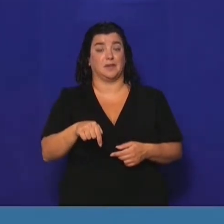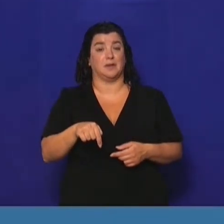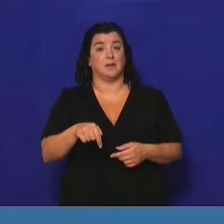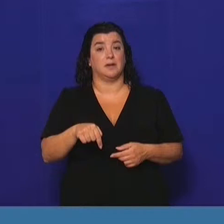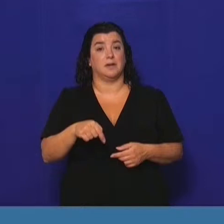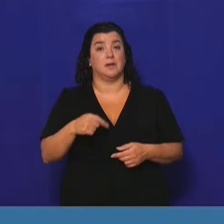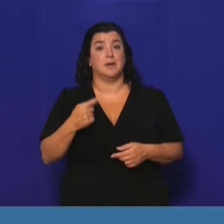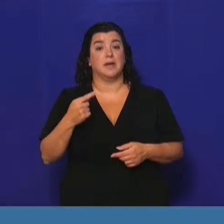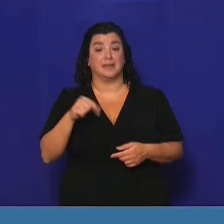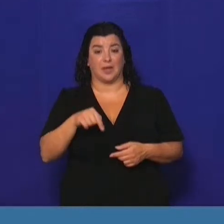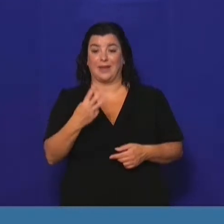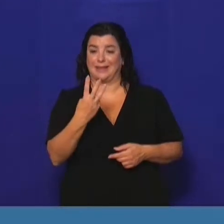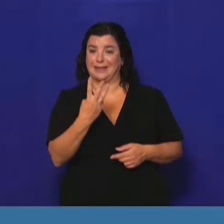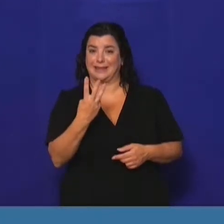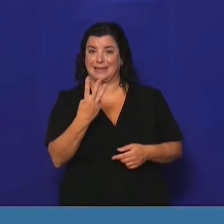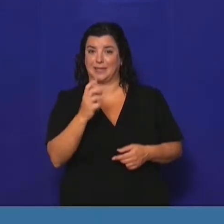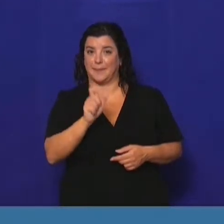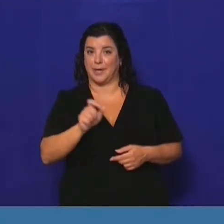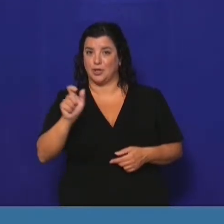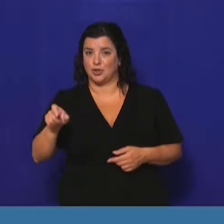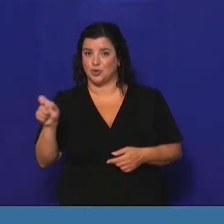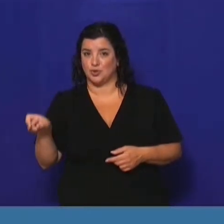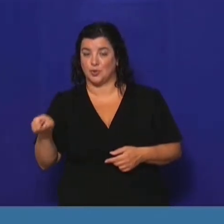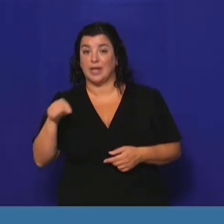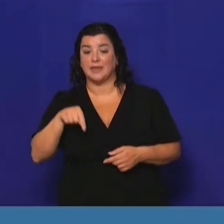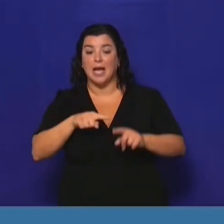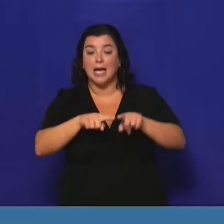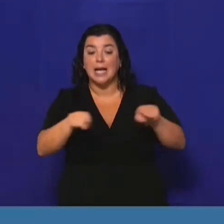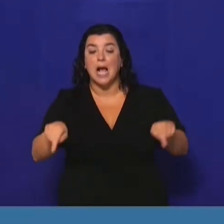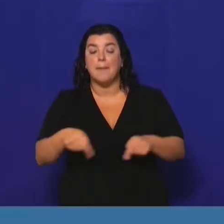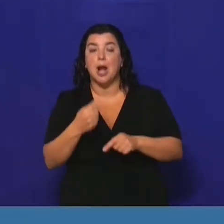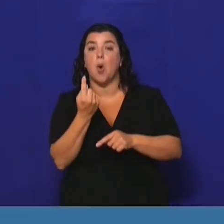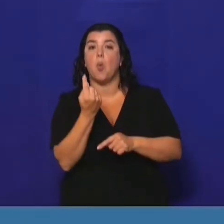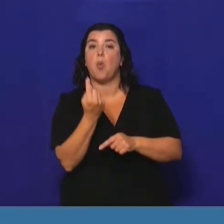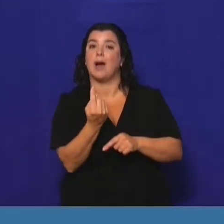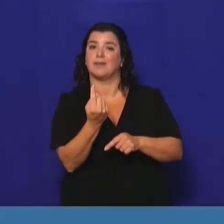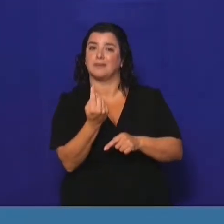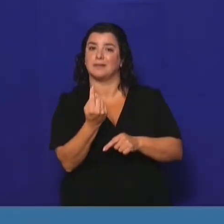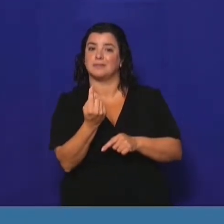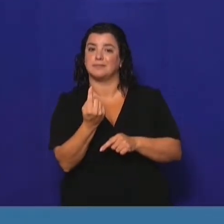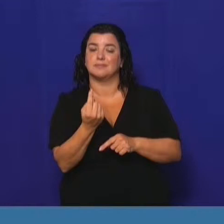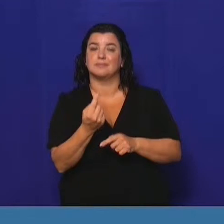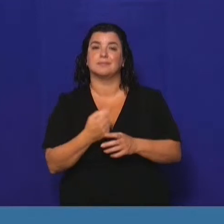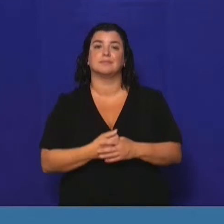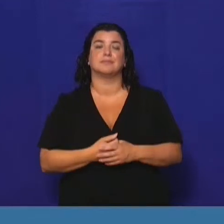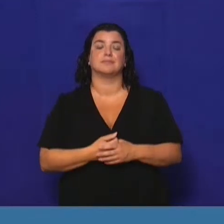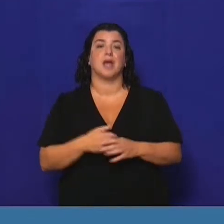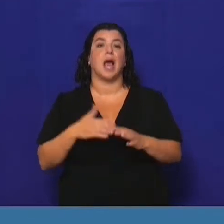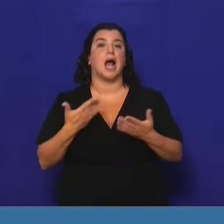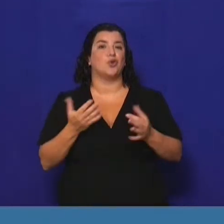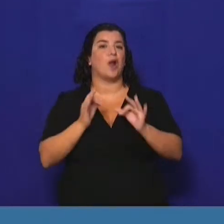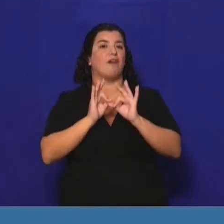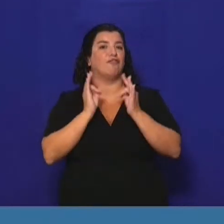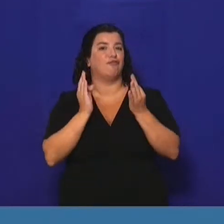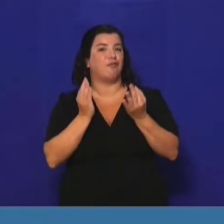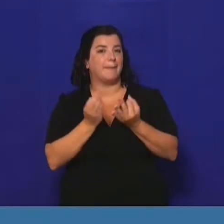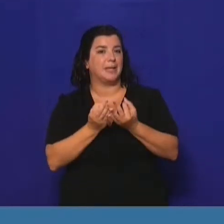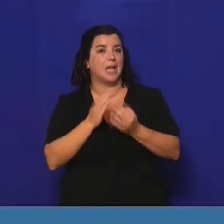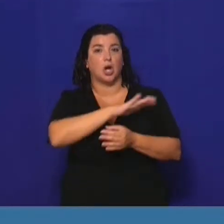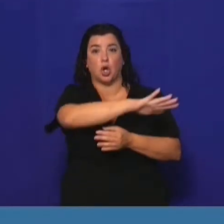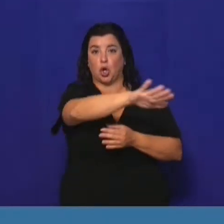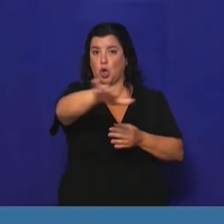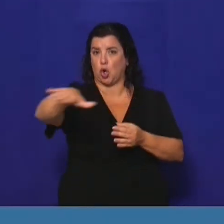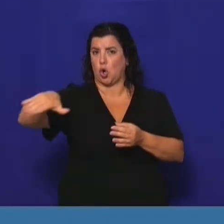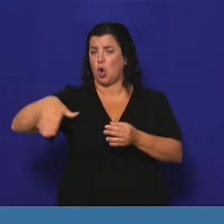il-każijiet daw 3 każijiet huma limitati għal sala waħda u allura il-familjari tal-kumplament